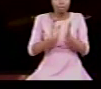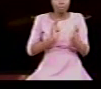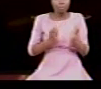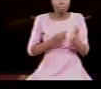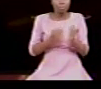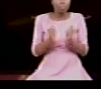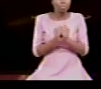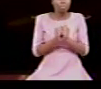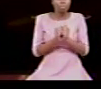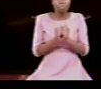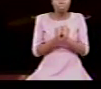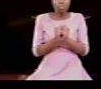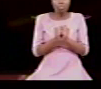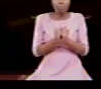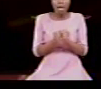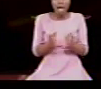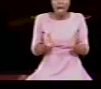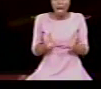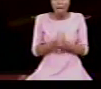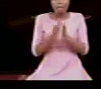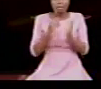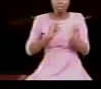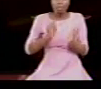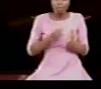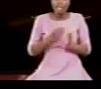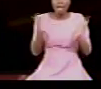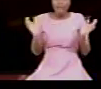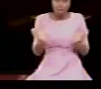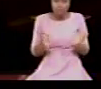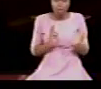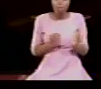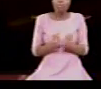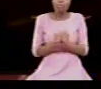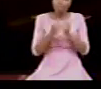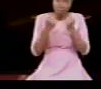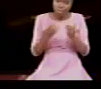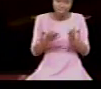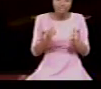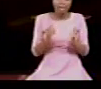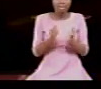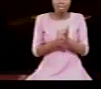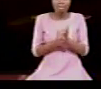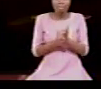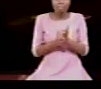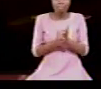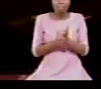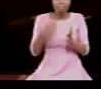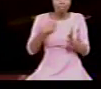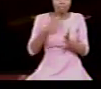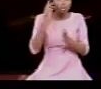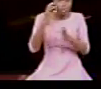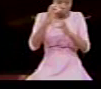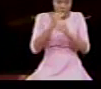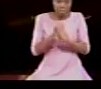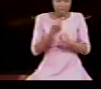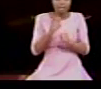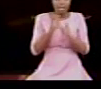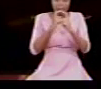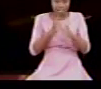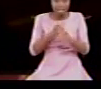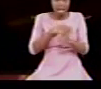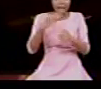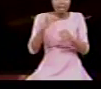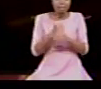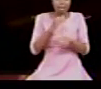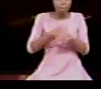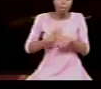asking us, persuading us with much entreaty, though wretched, that we would receive the gift and take